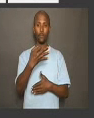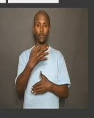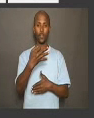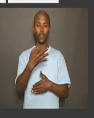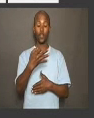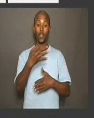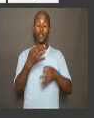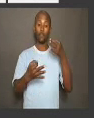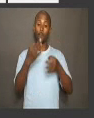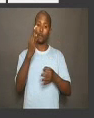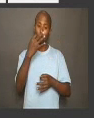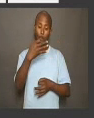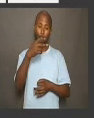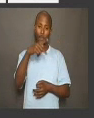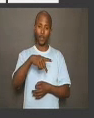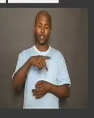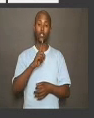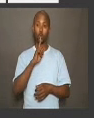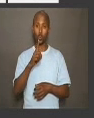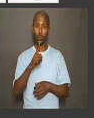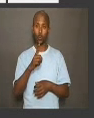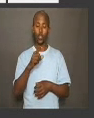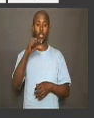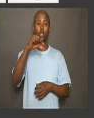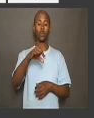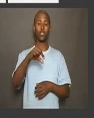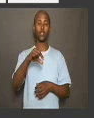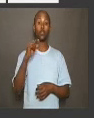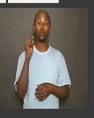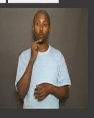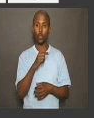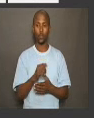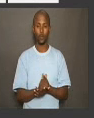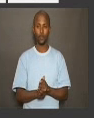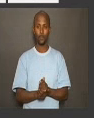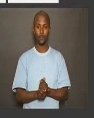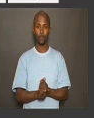is if P is true, but Q is false.